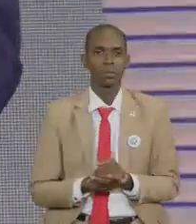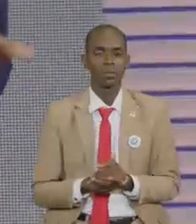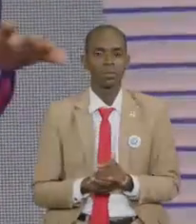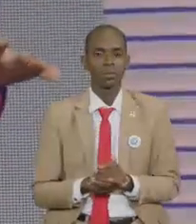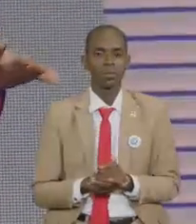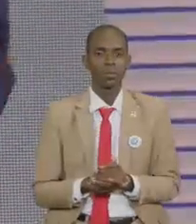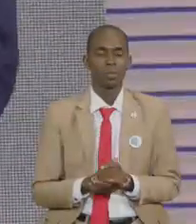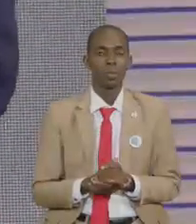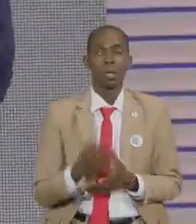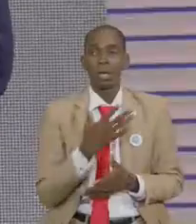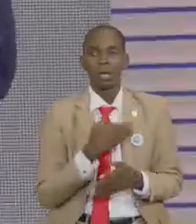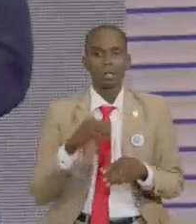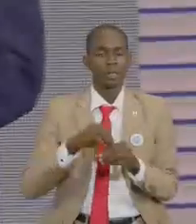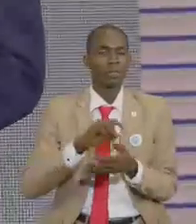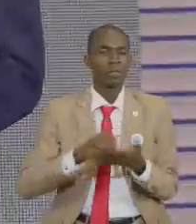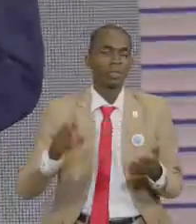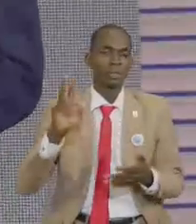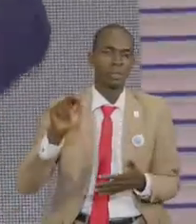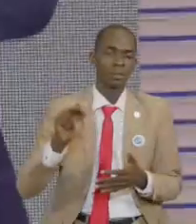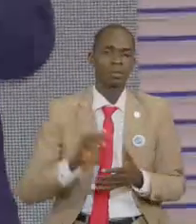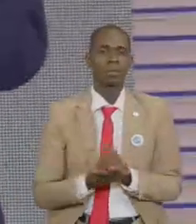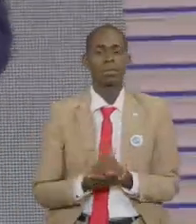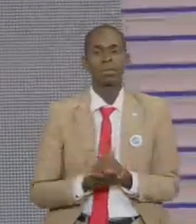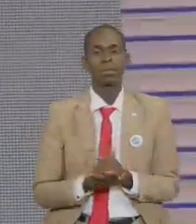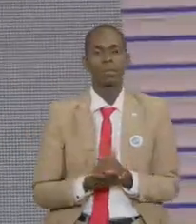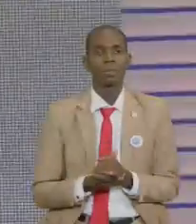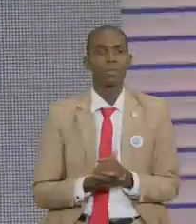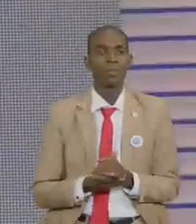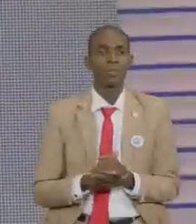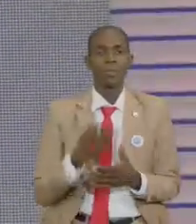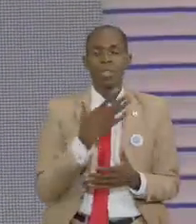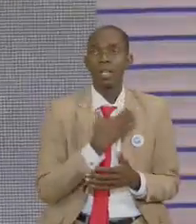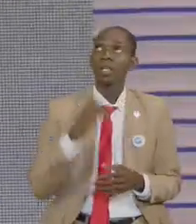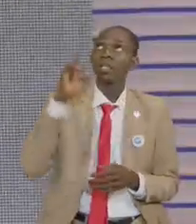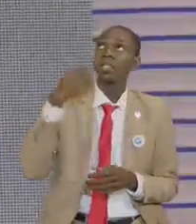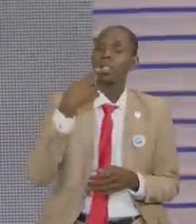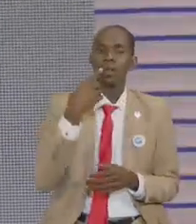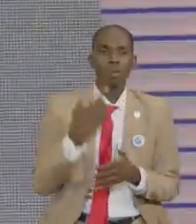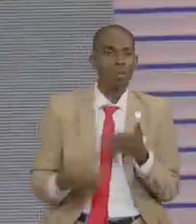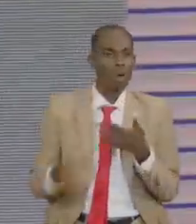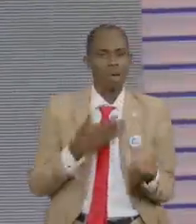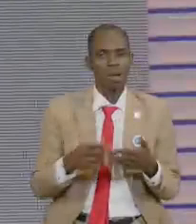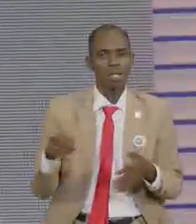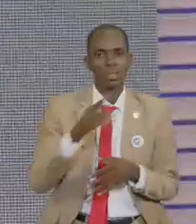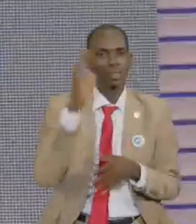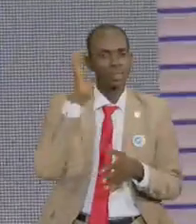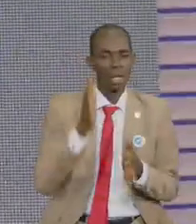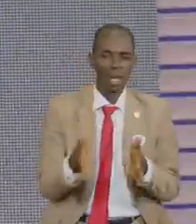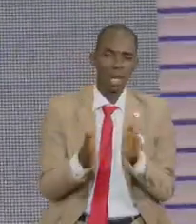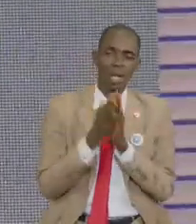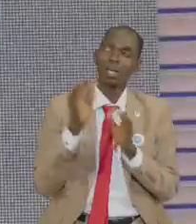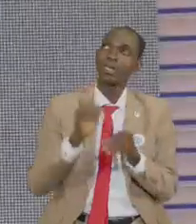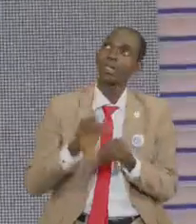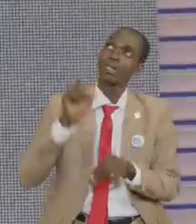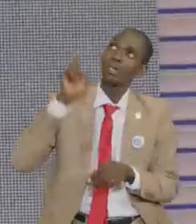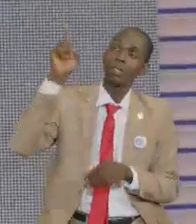And then in verse 13, it says, and whatsoever you shall ask in my